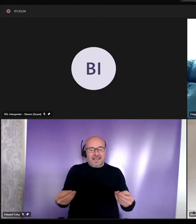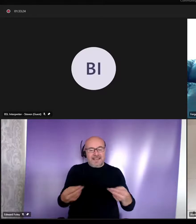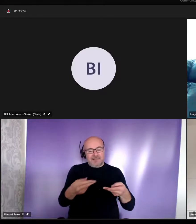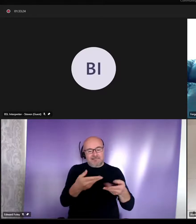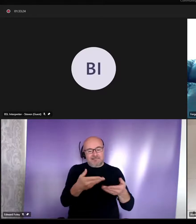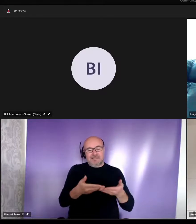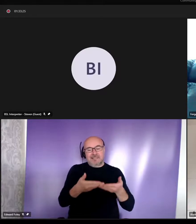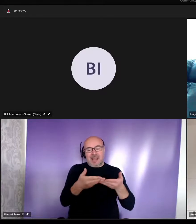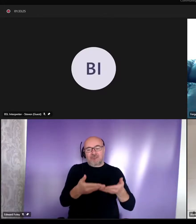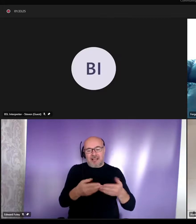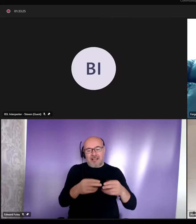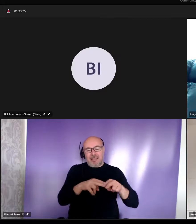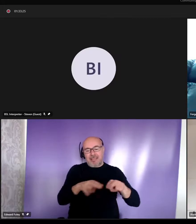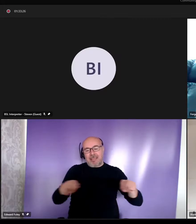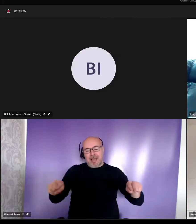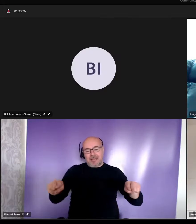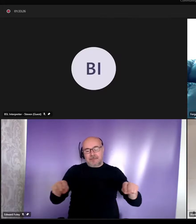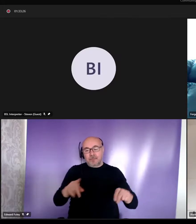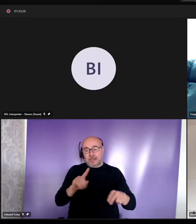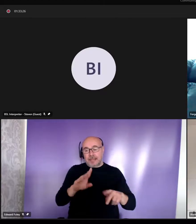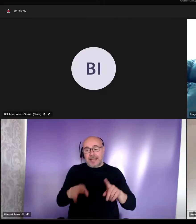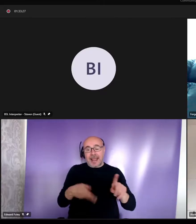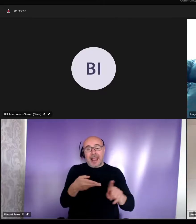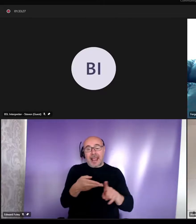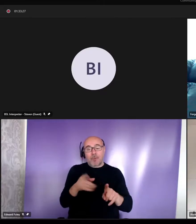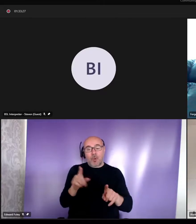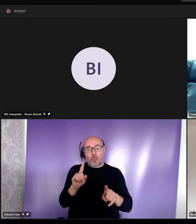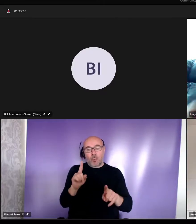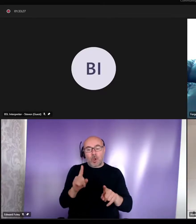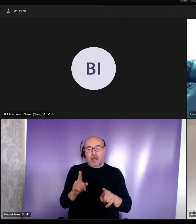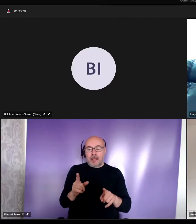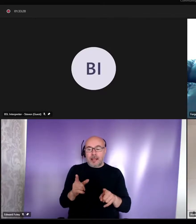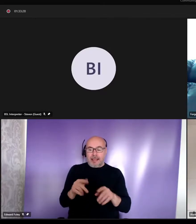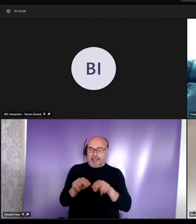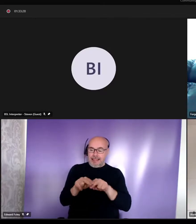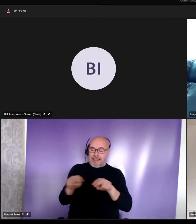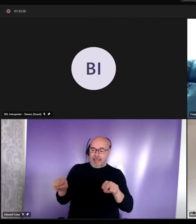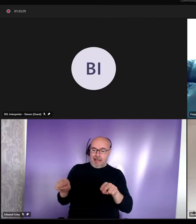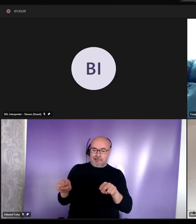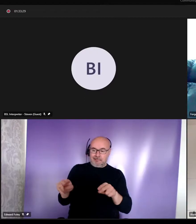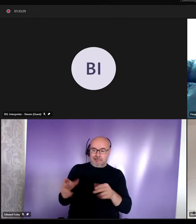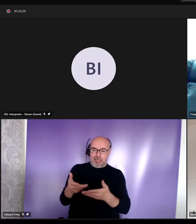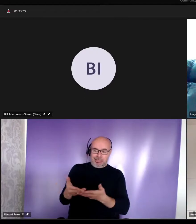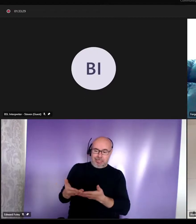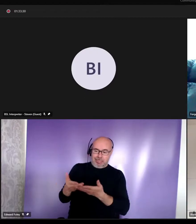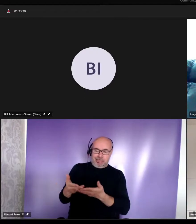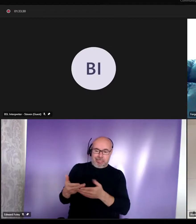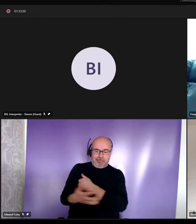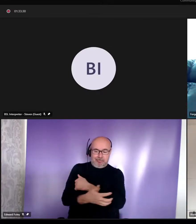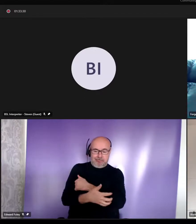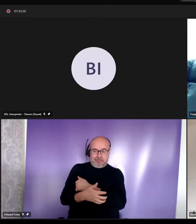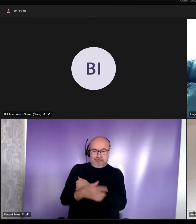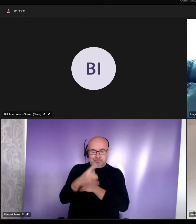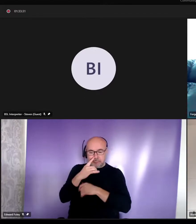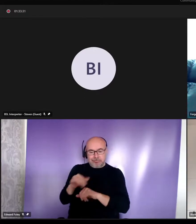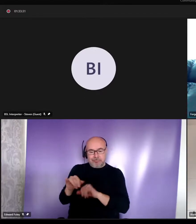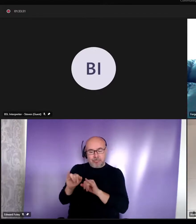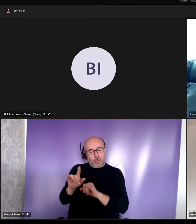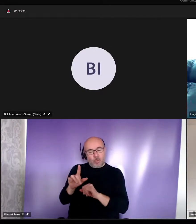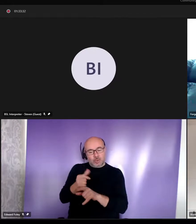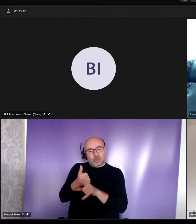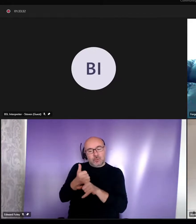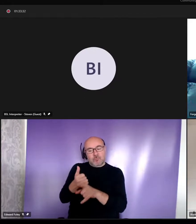Derelict Land Fund is to remove blight and dereliction, support communities and remove inequalities, and support